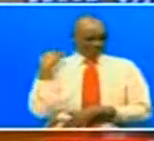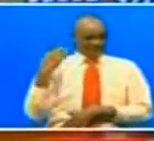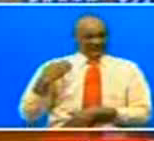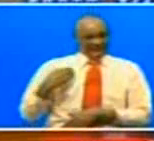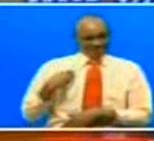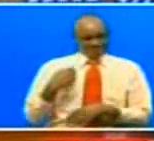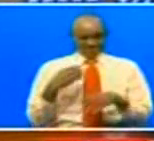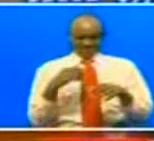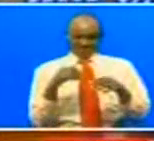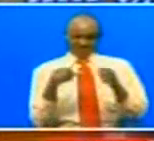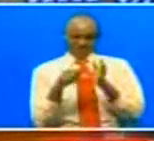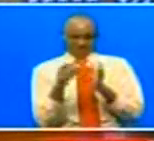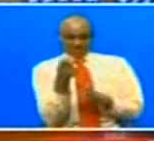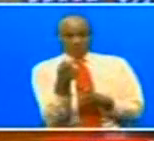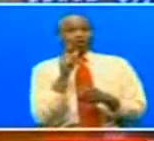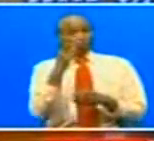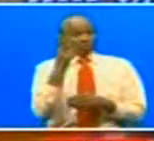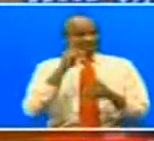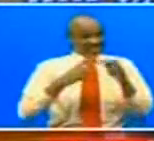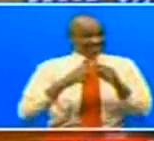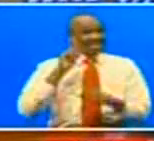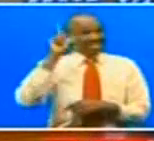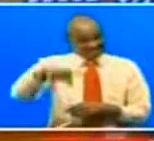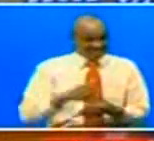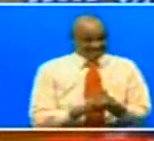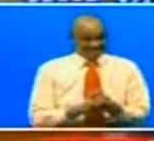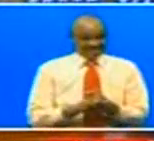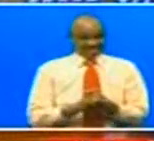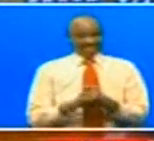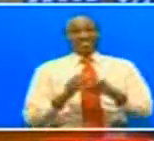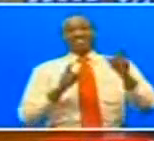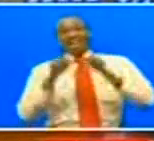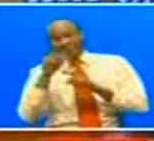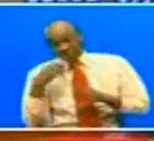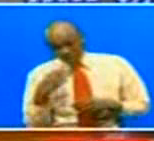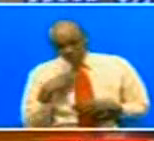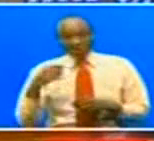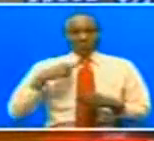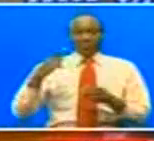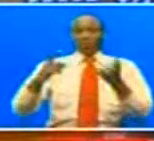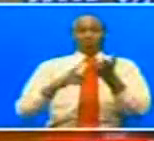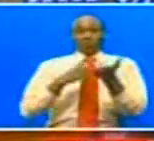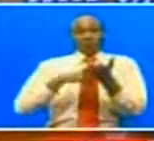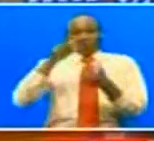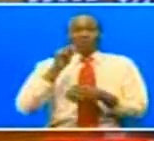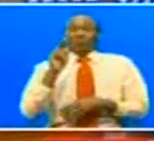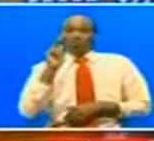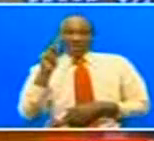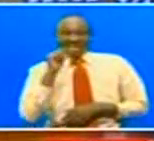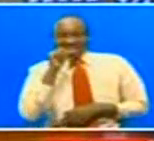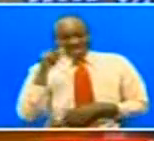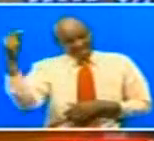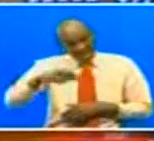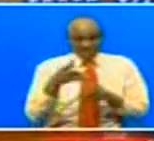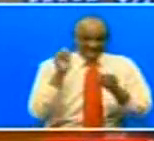best. 2 years later, travel advisories still in effect, huge British troop